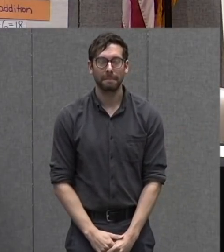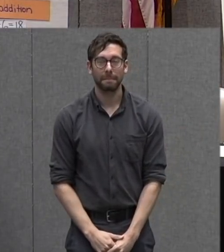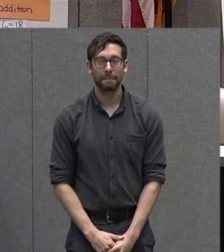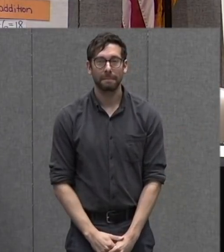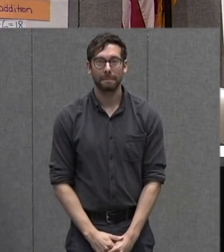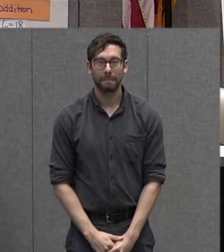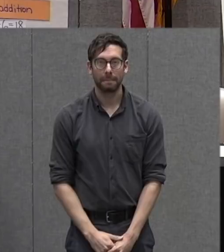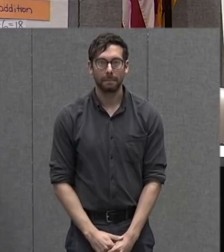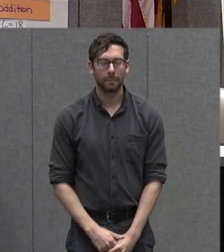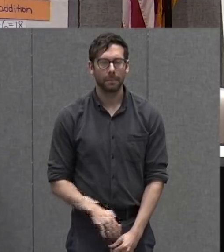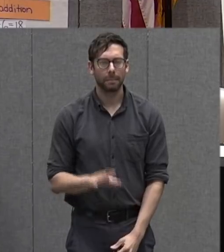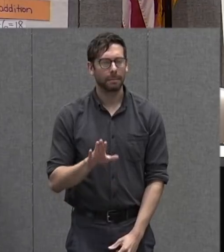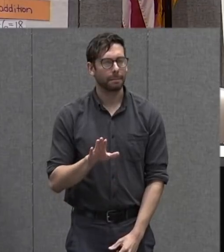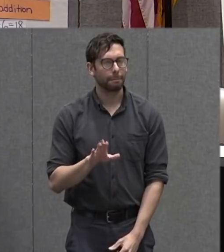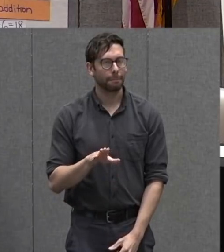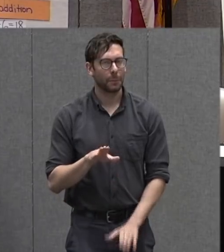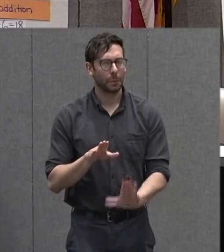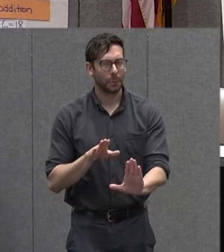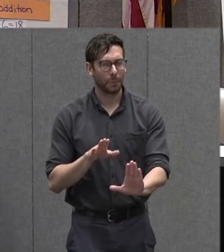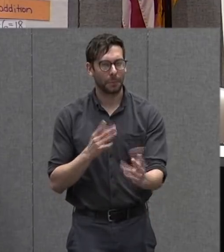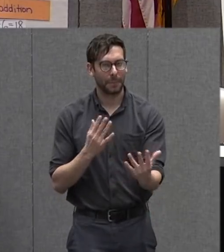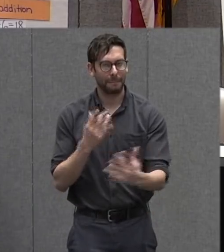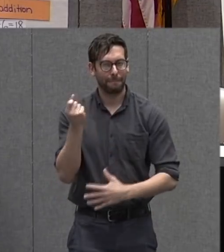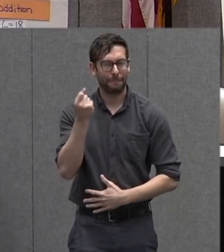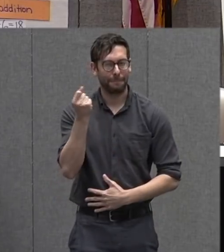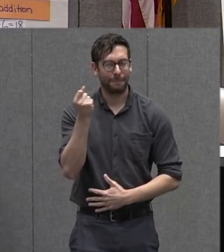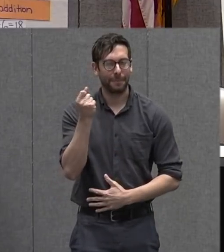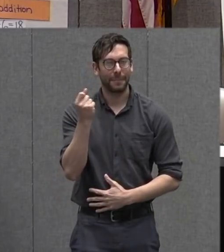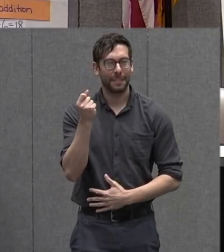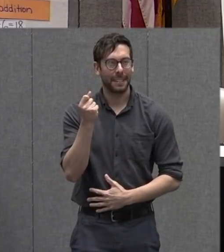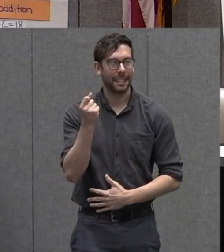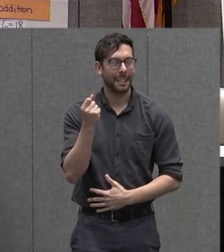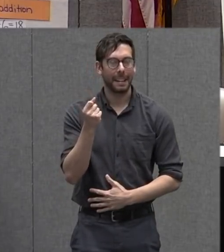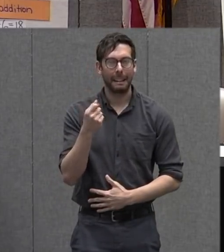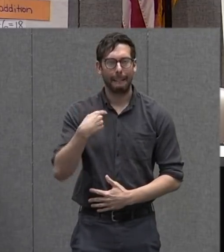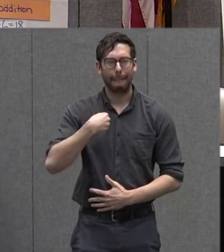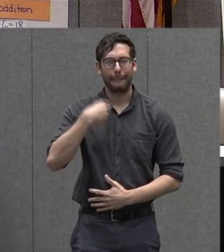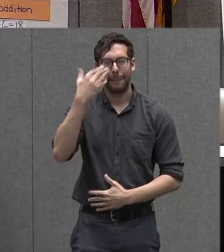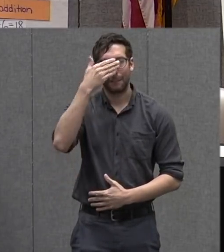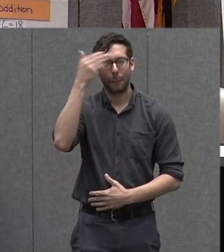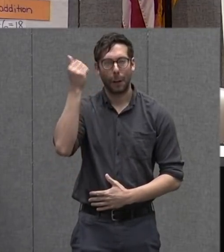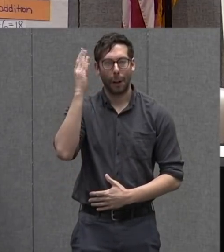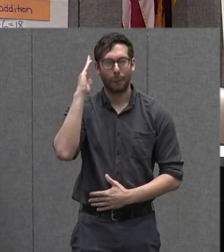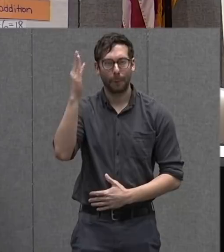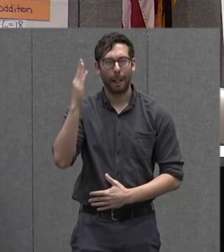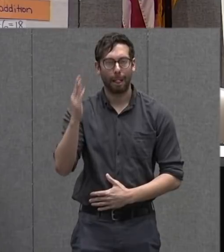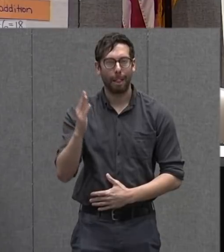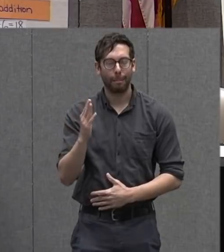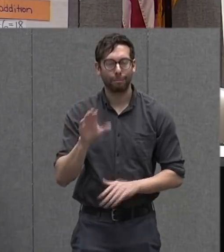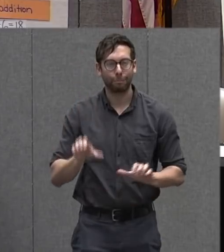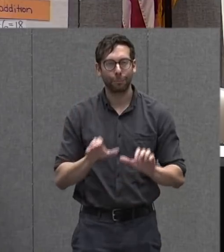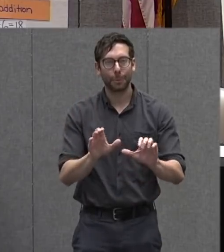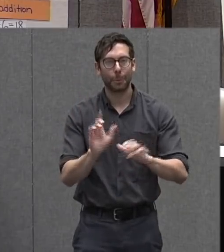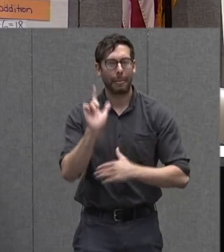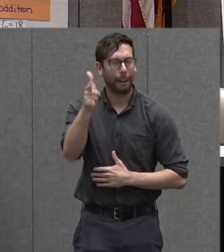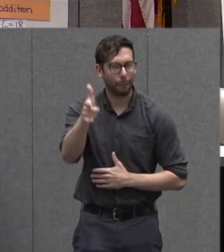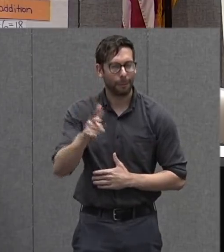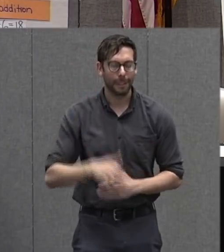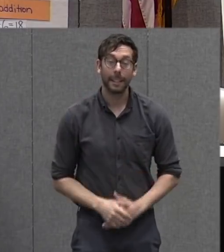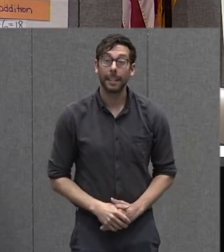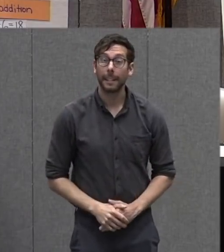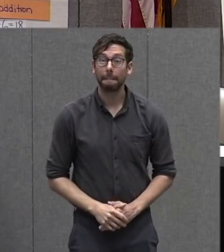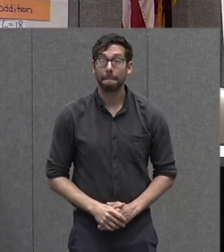Oh, actually, we're going to save that for later. Miss Karnes forgot. What's another way to know that there's 20? Do you